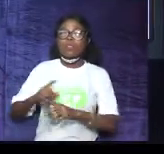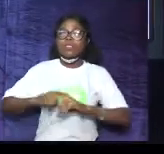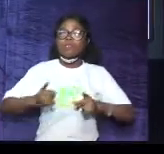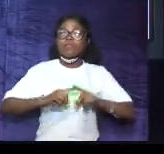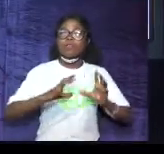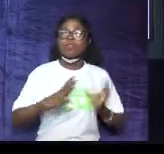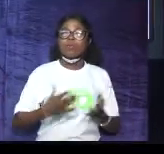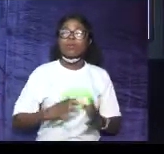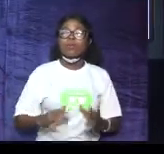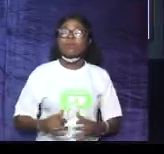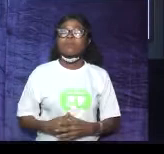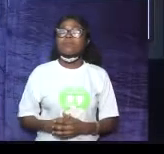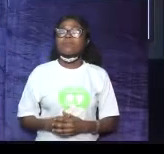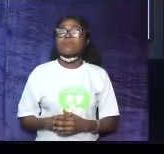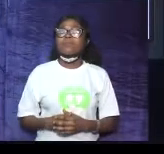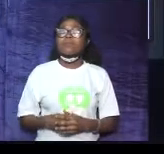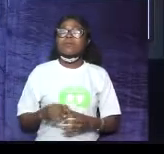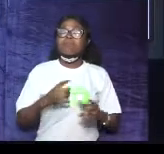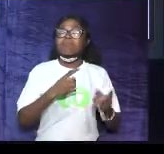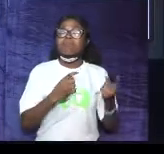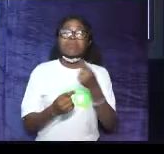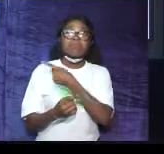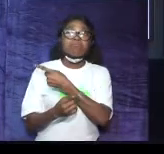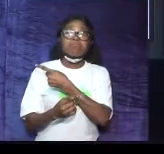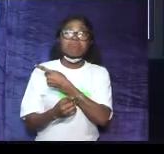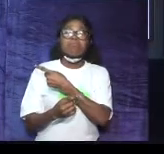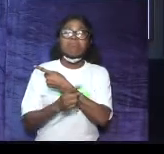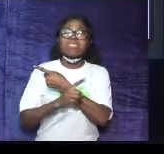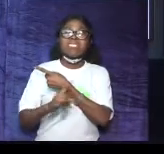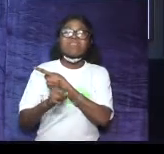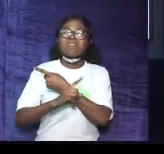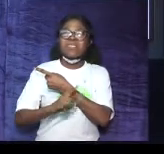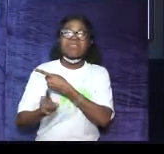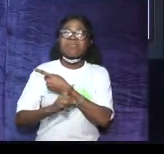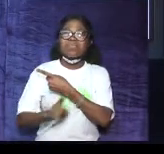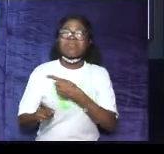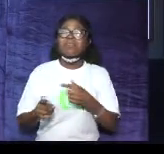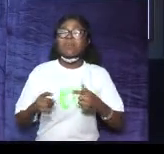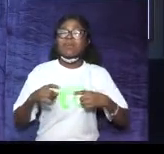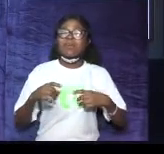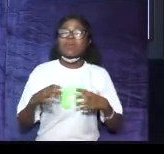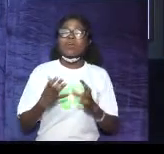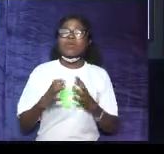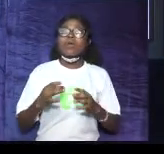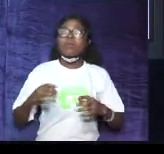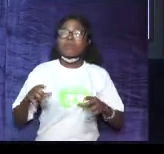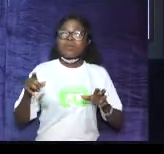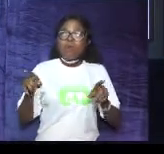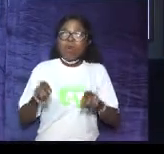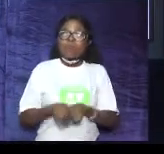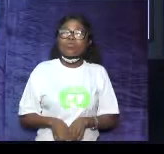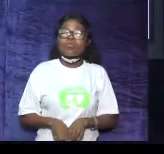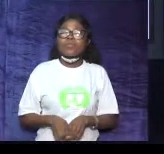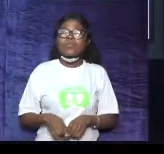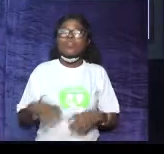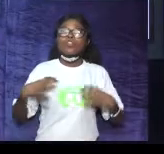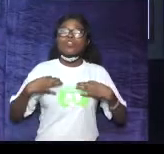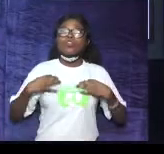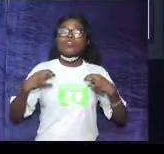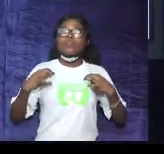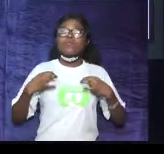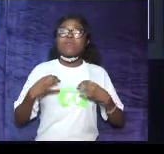and Debating Society, Press Club, Farmers Club, and so on.